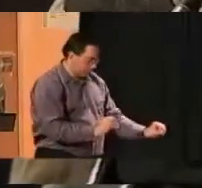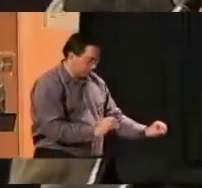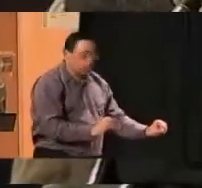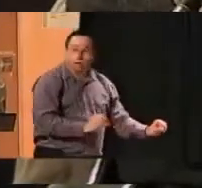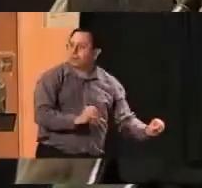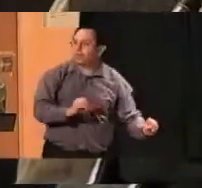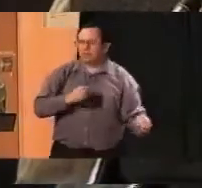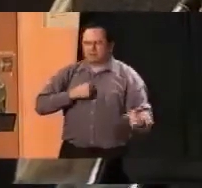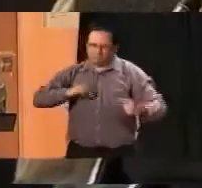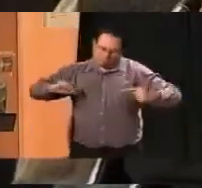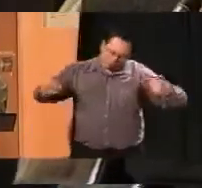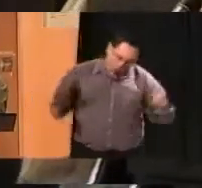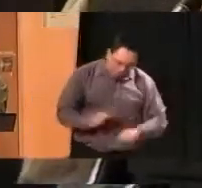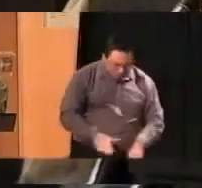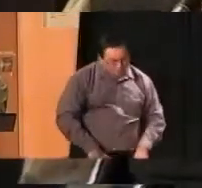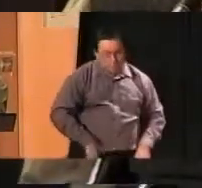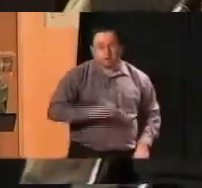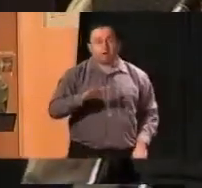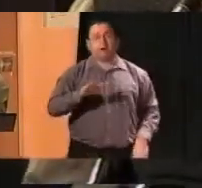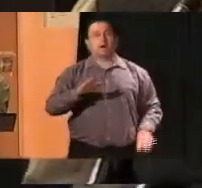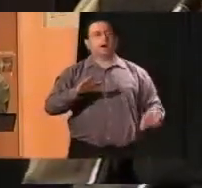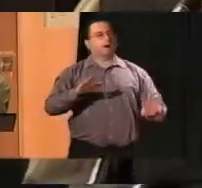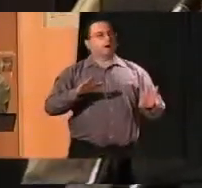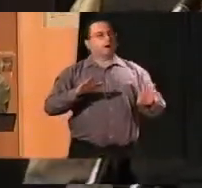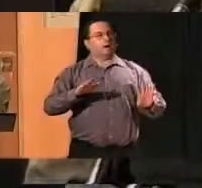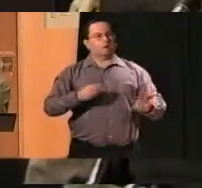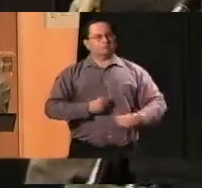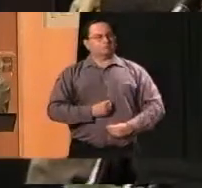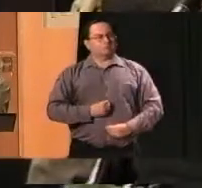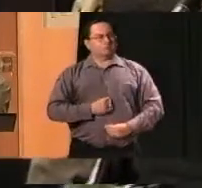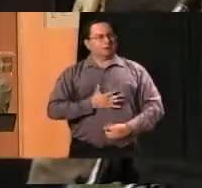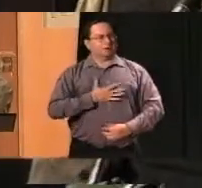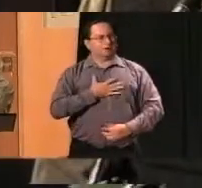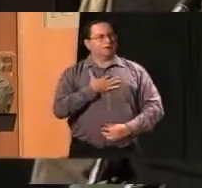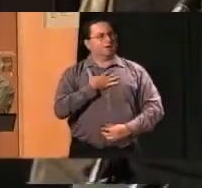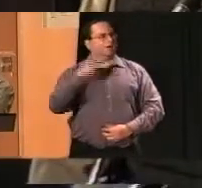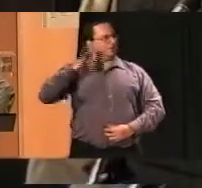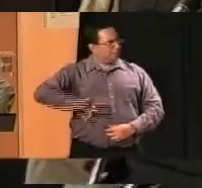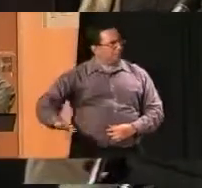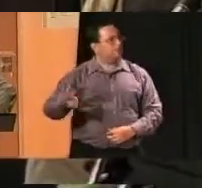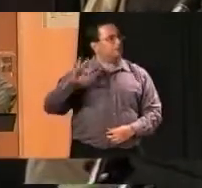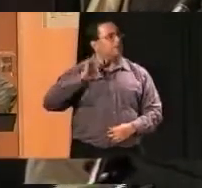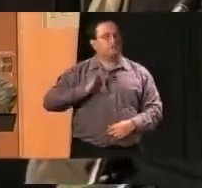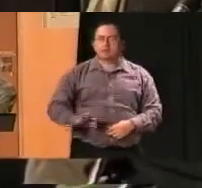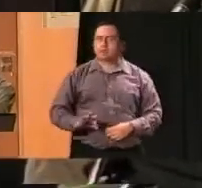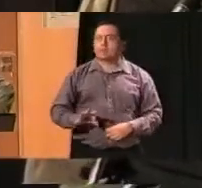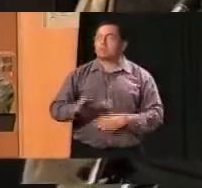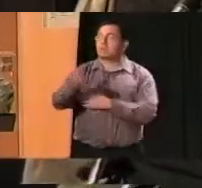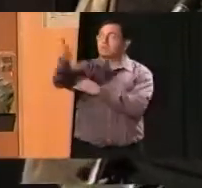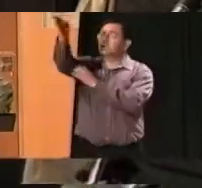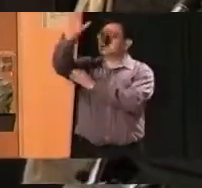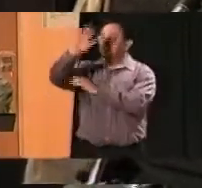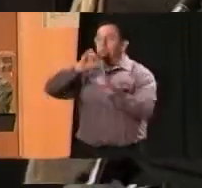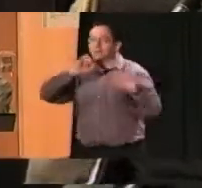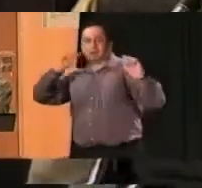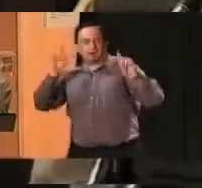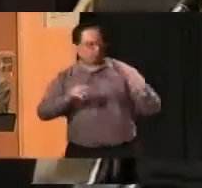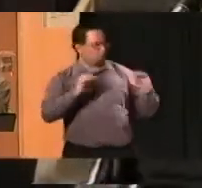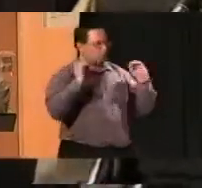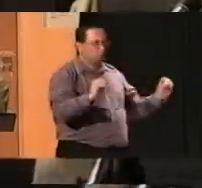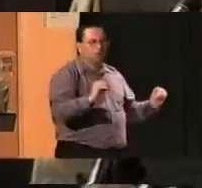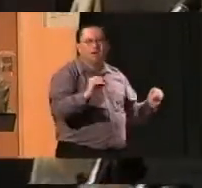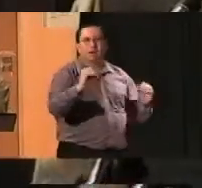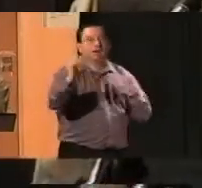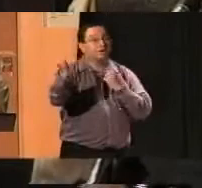all that pain was a whole lot of gain. Even though he didn't answer, it